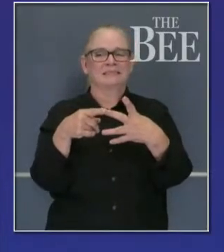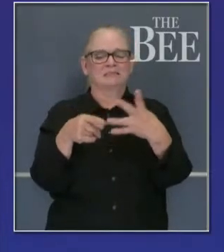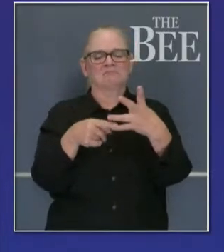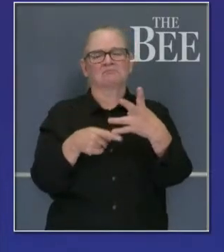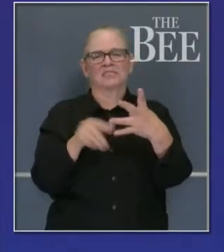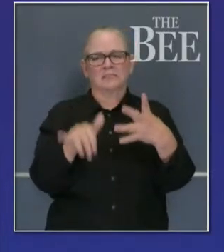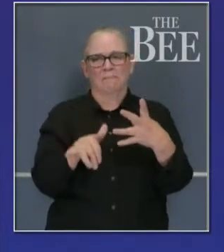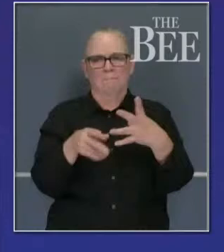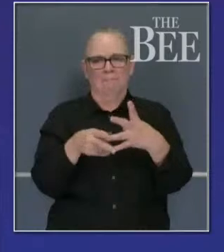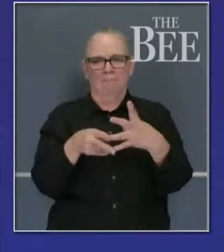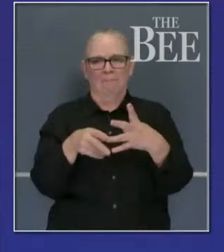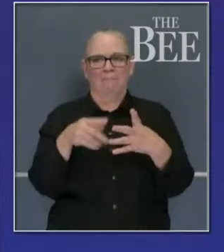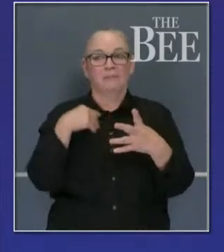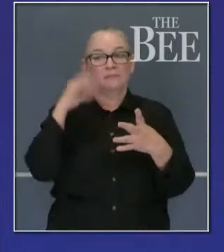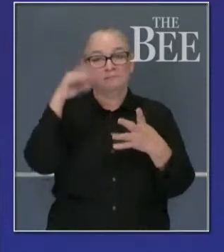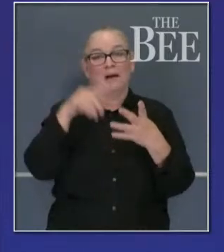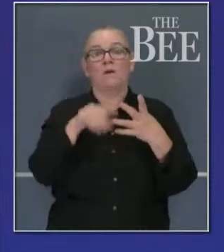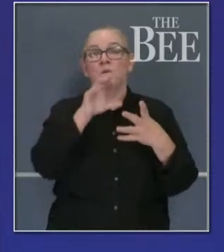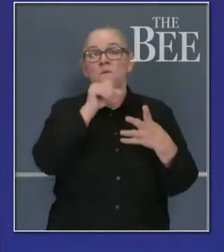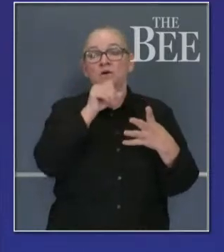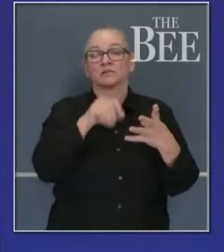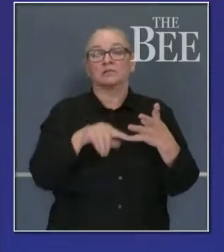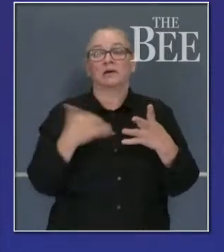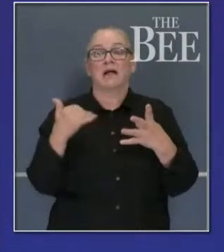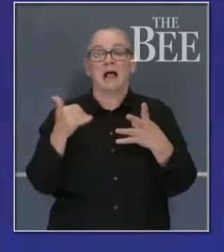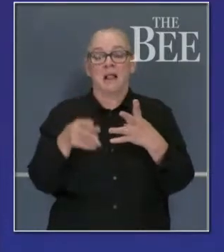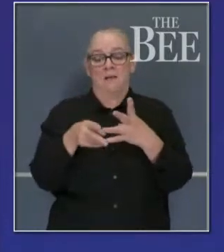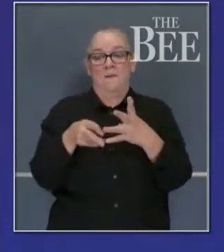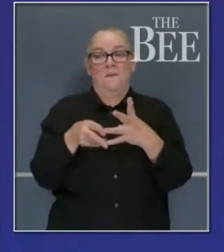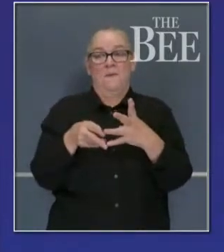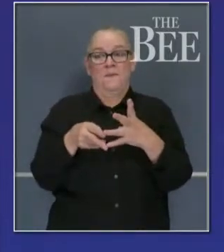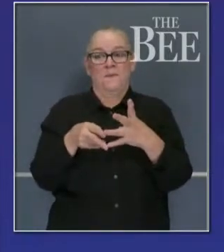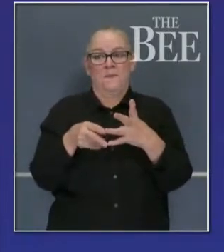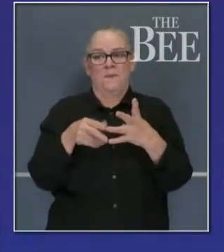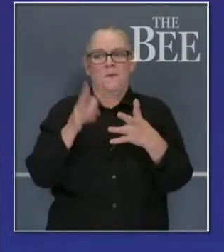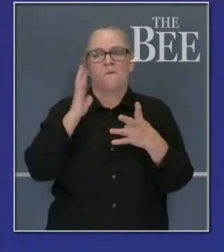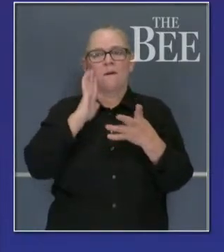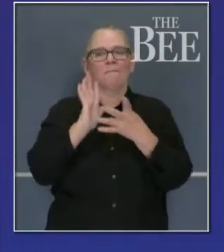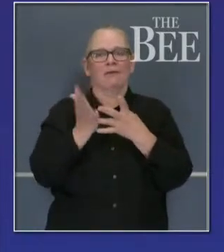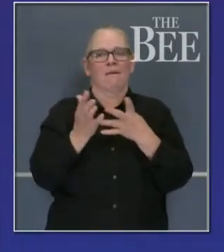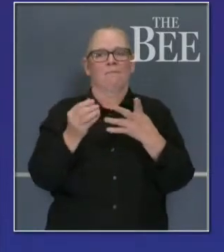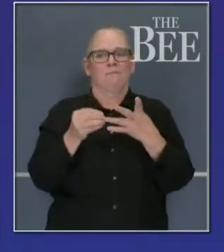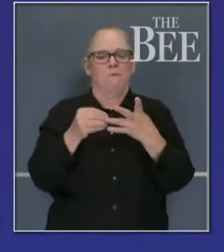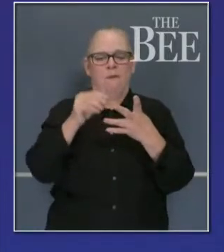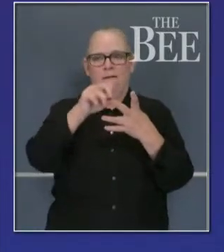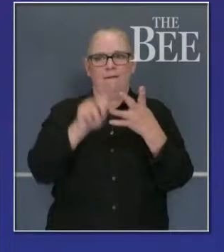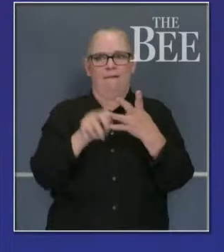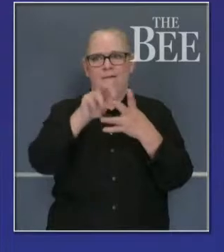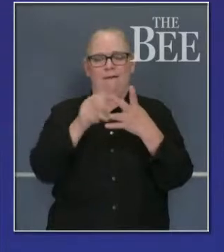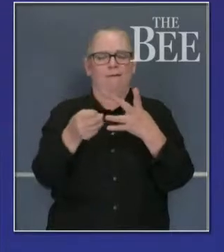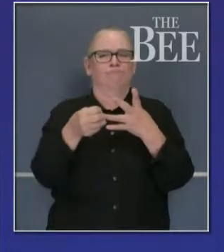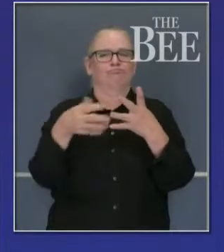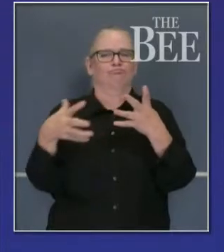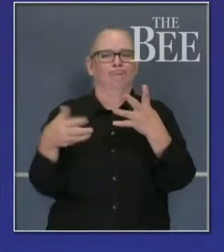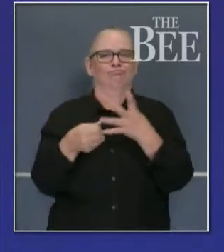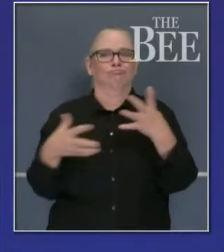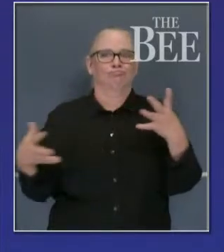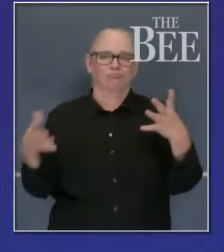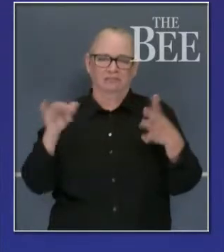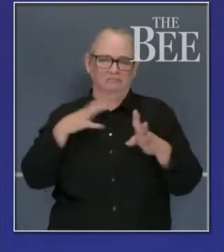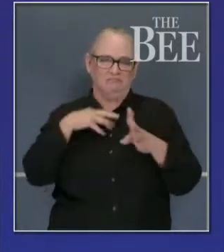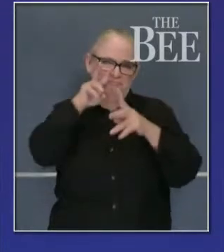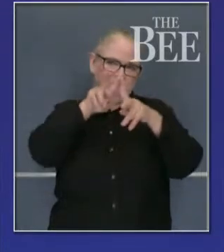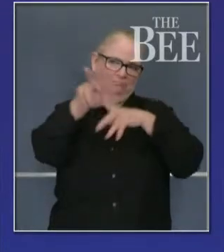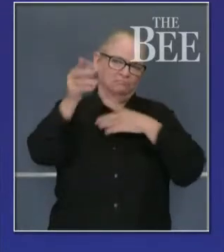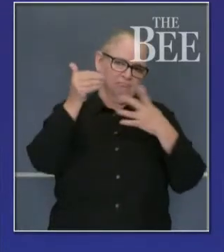anticipate the number of orange and yellow counties growing next week as we will be 3 weeks into this new